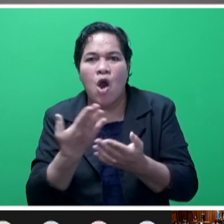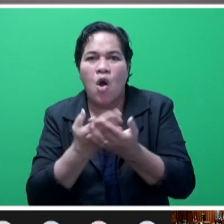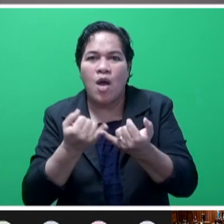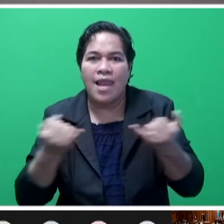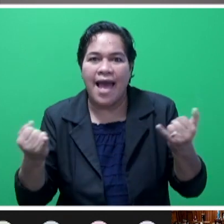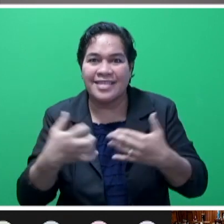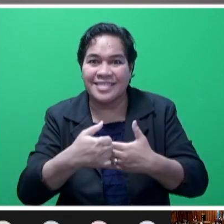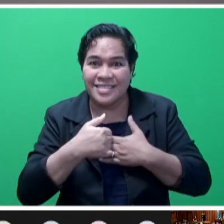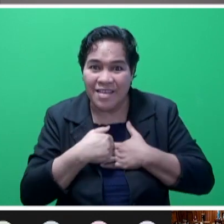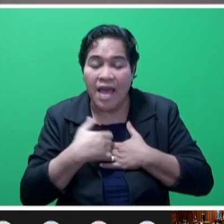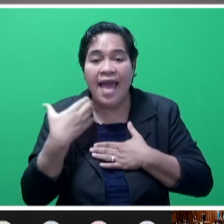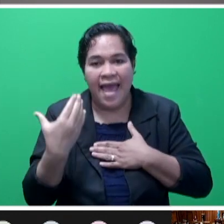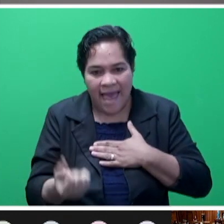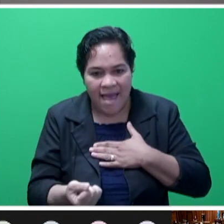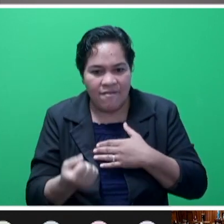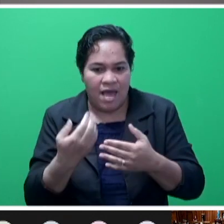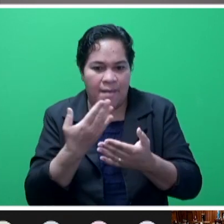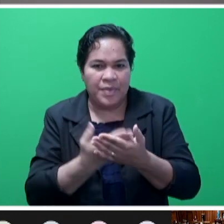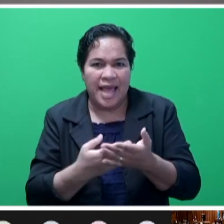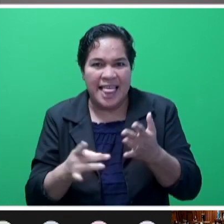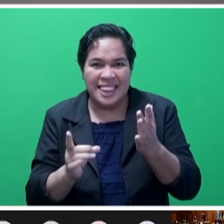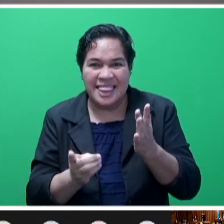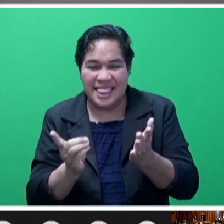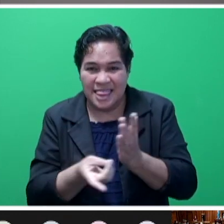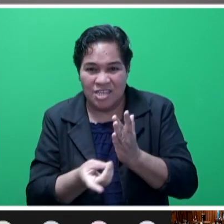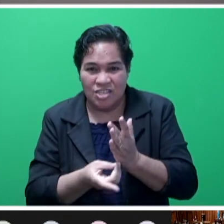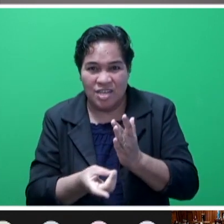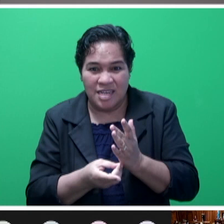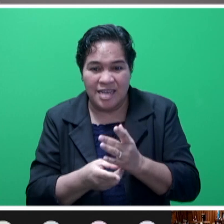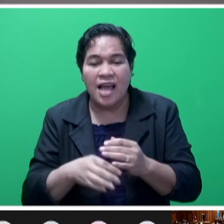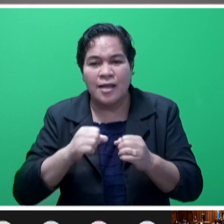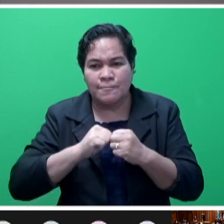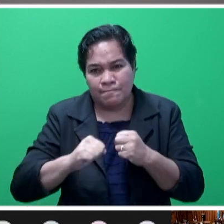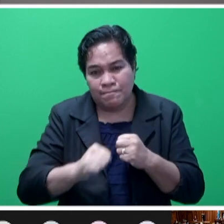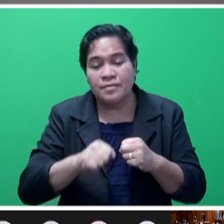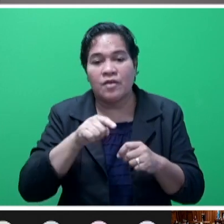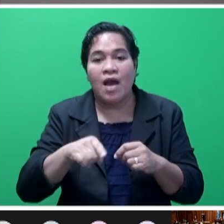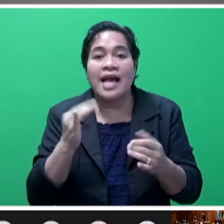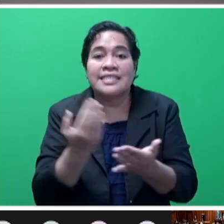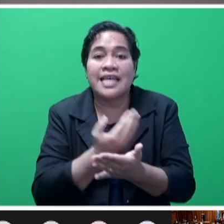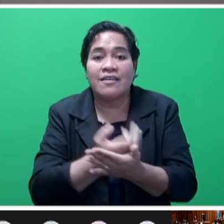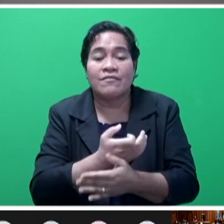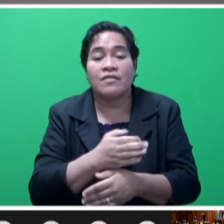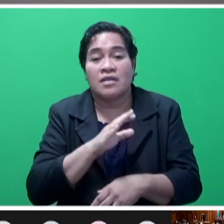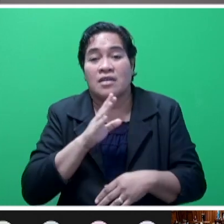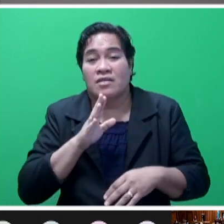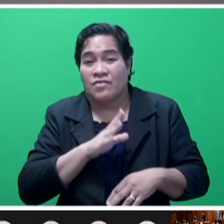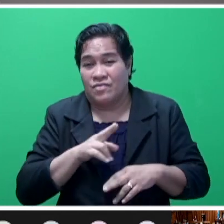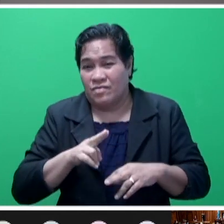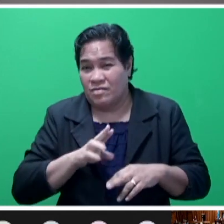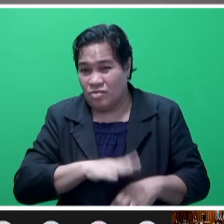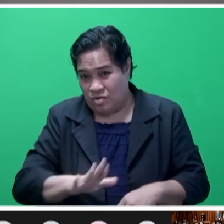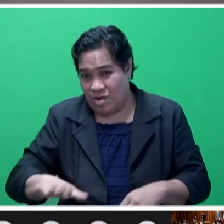is a I Am Digital campaign by Save the Children Fiji and Facebook together, and this is to address